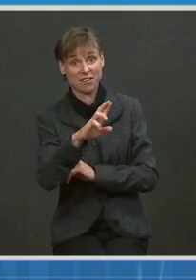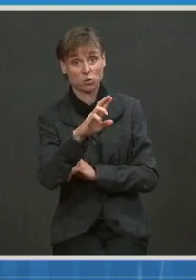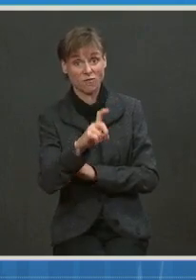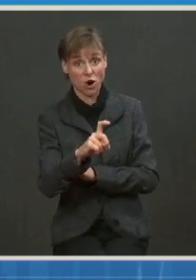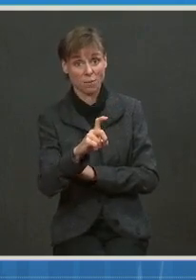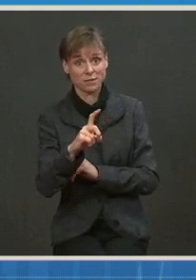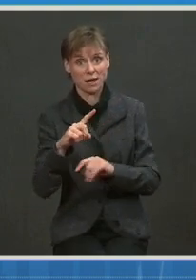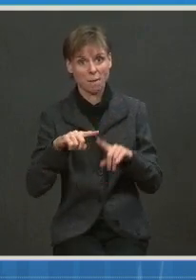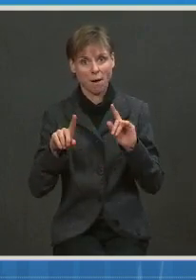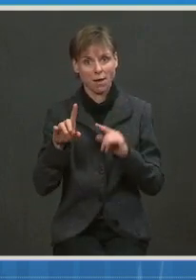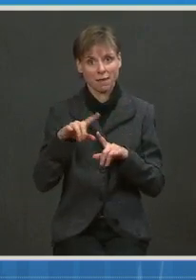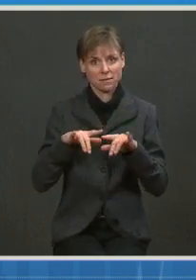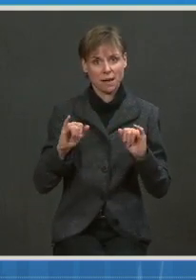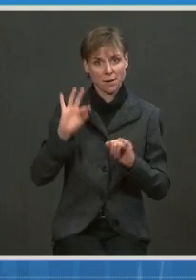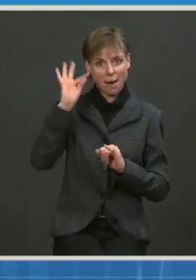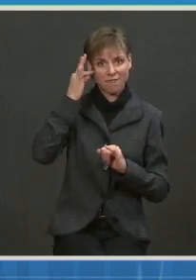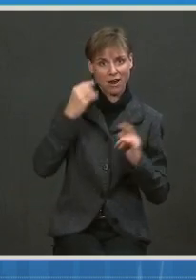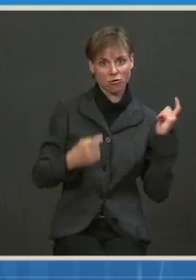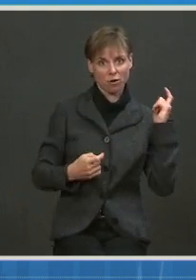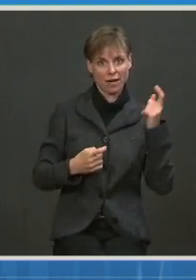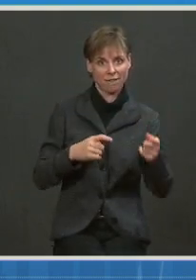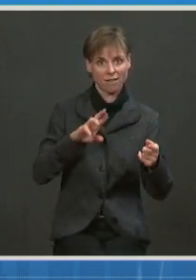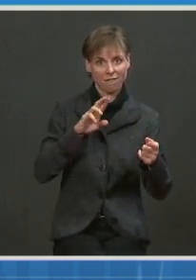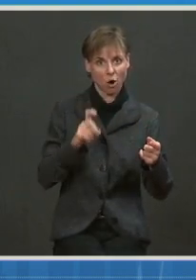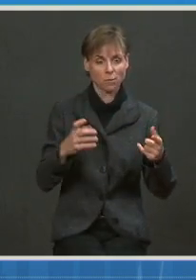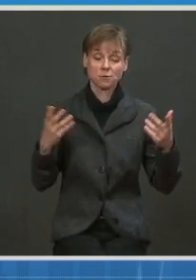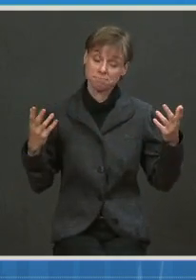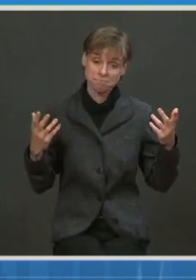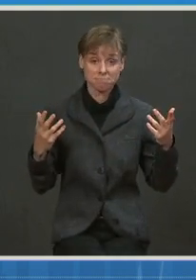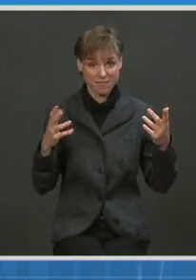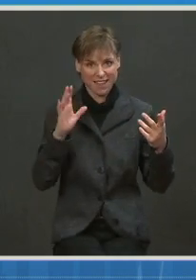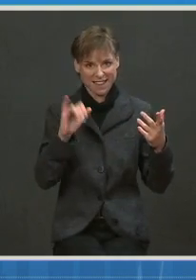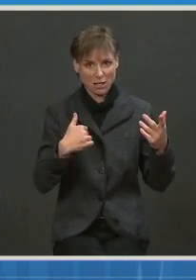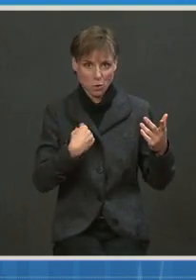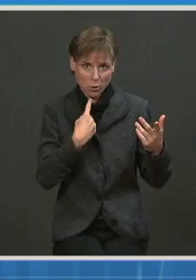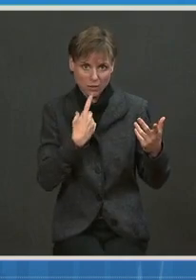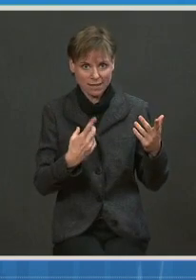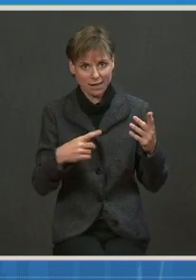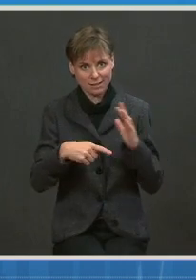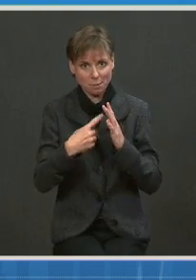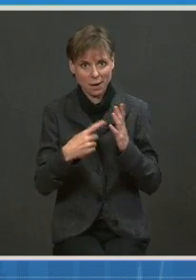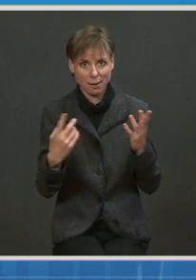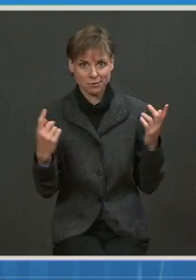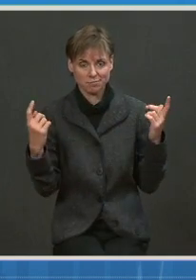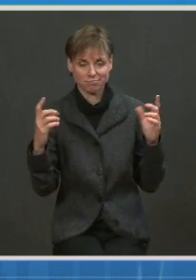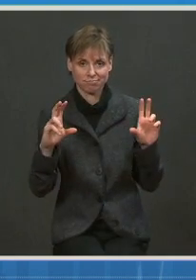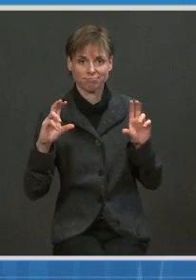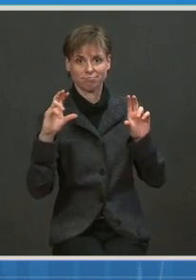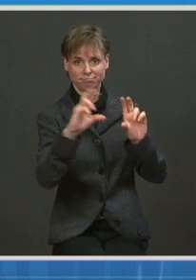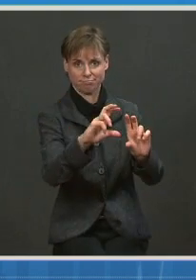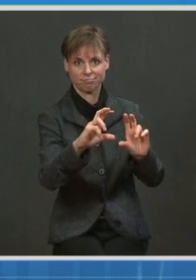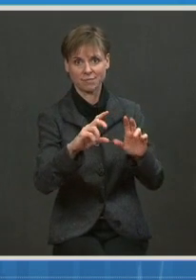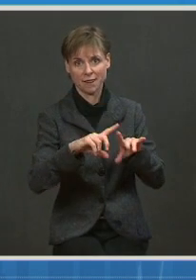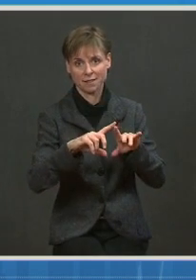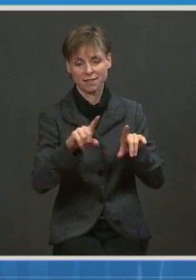also getting a federal supply, it makes it hard to tease apart. But that's exactly what I would have said. Okay. Next question.